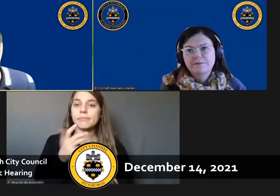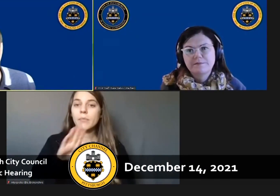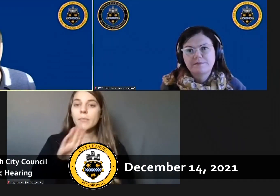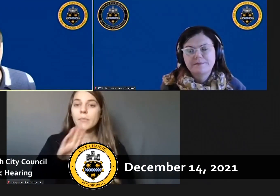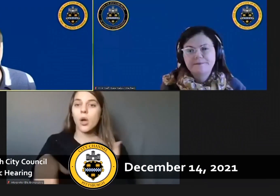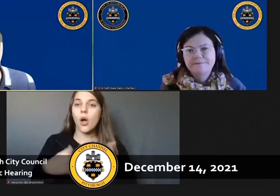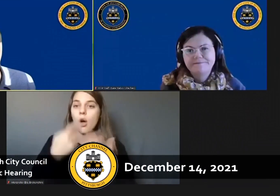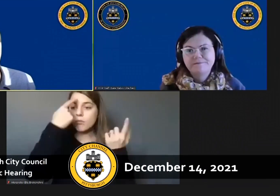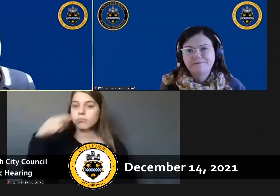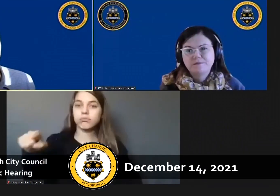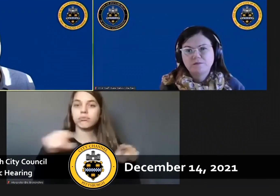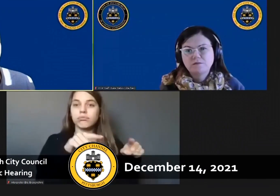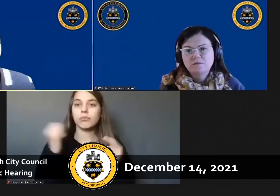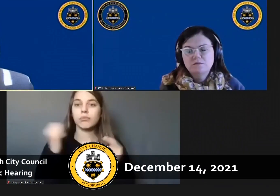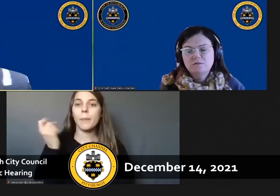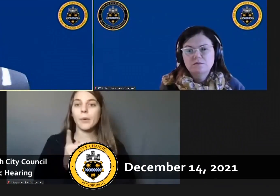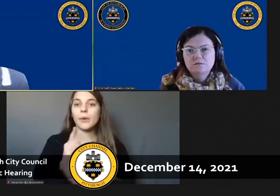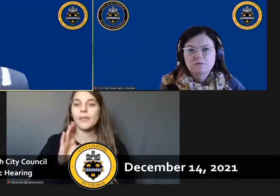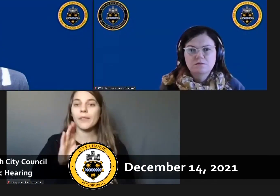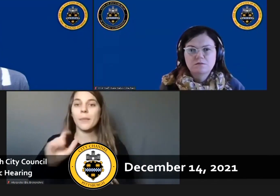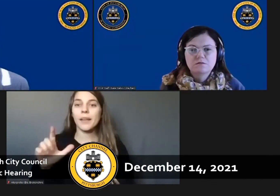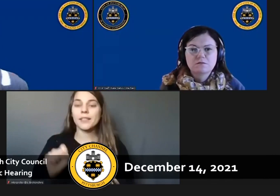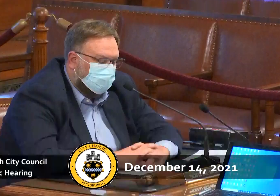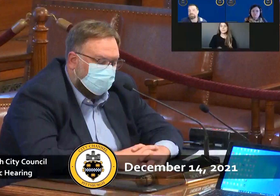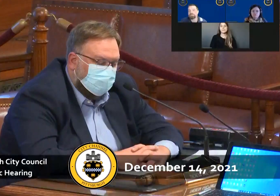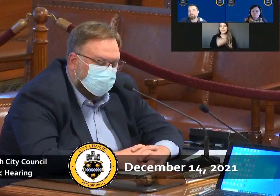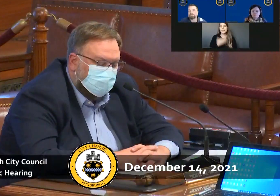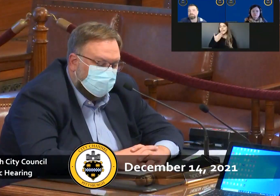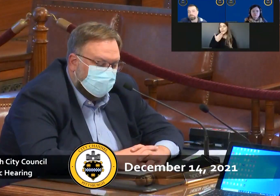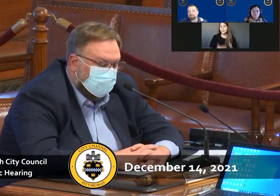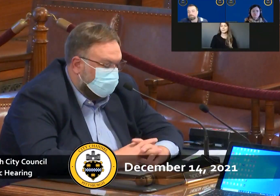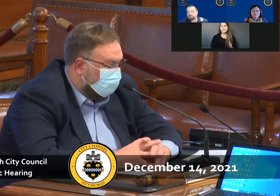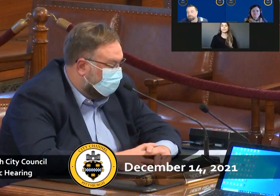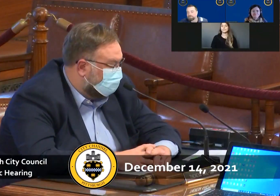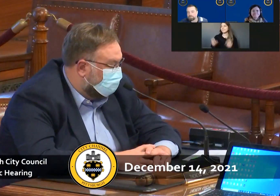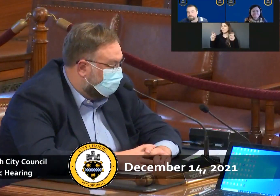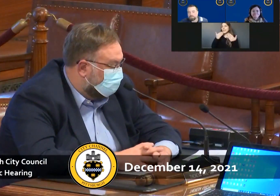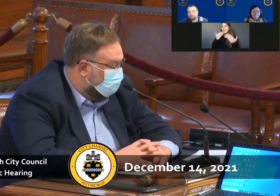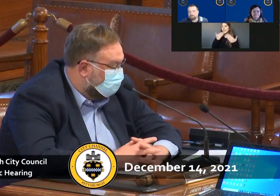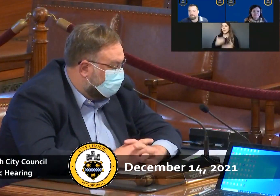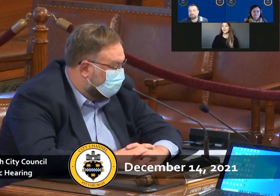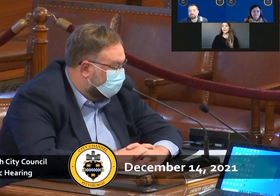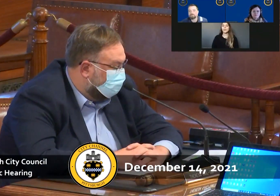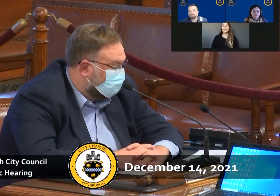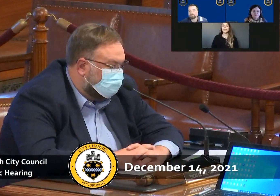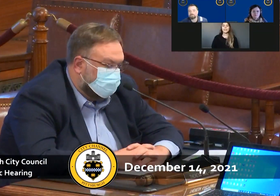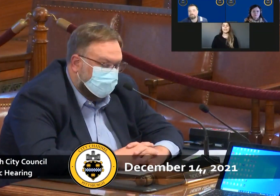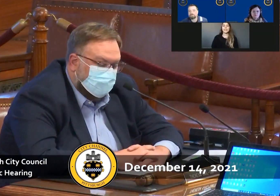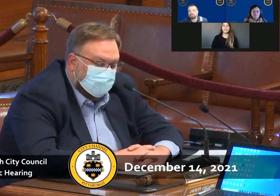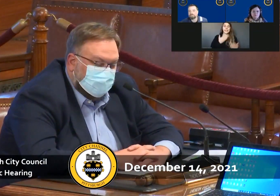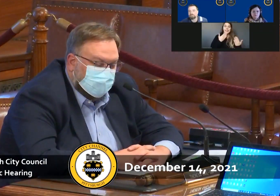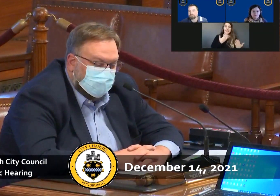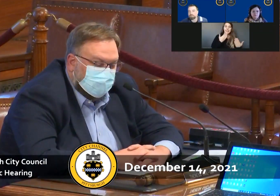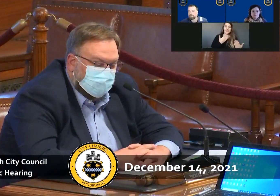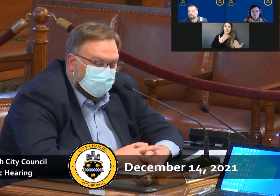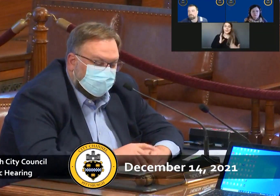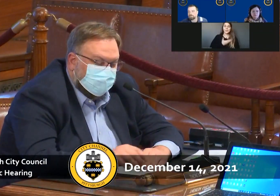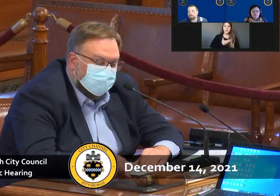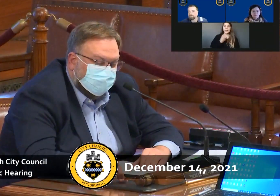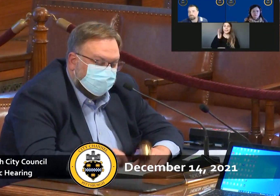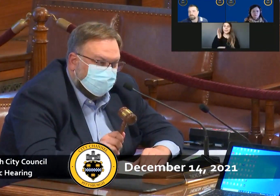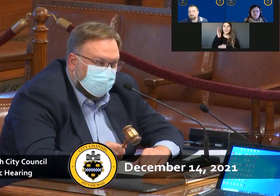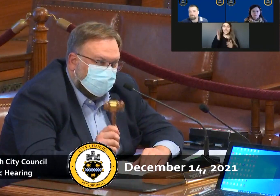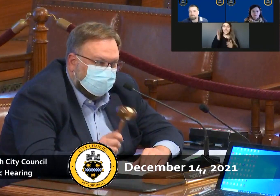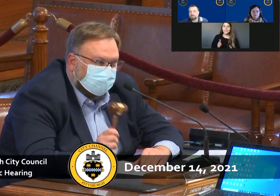these bills or recommended approval of these bills. Okay. All right. Well, thank you. Thanks to our speakers.